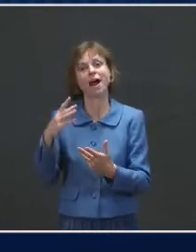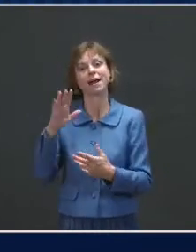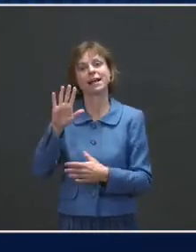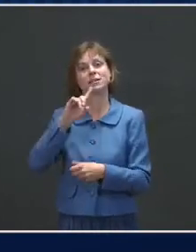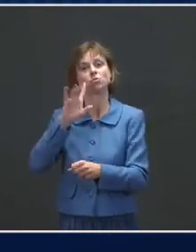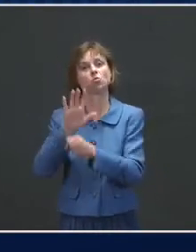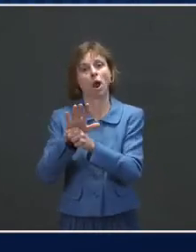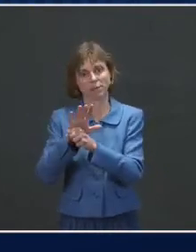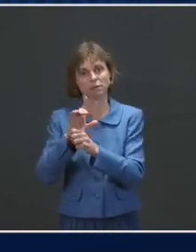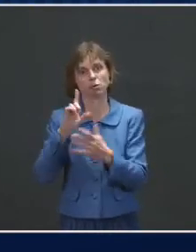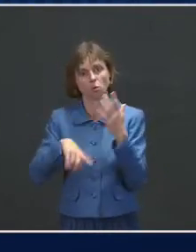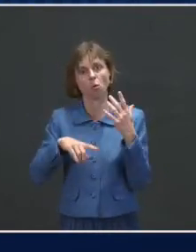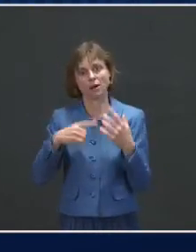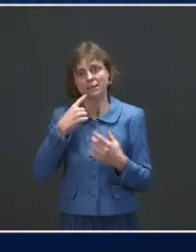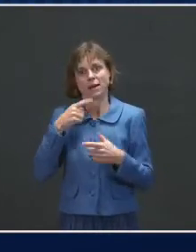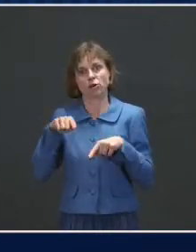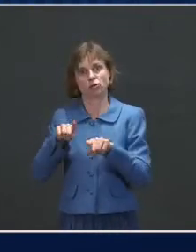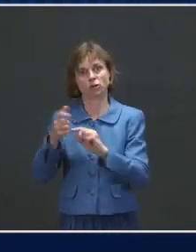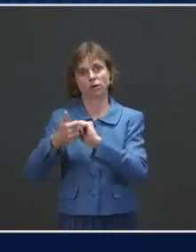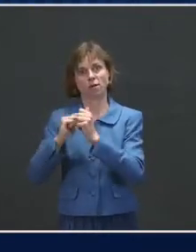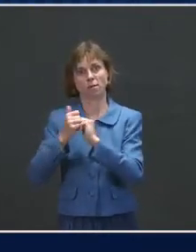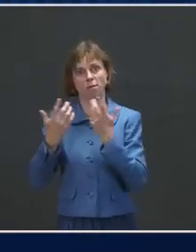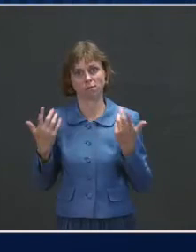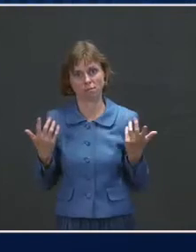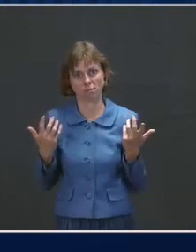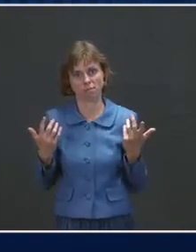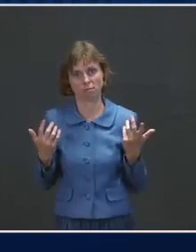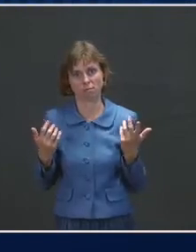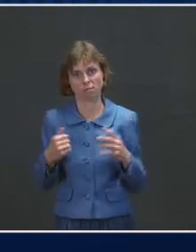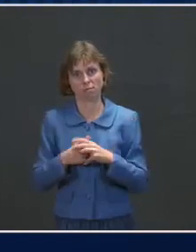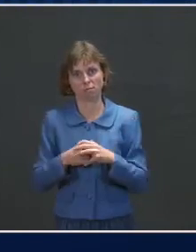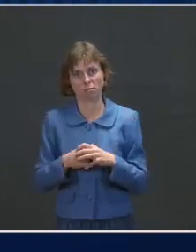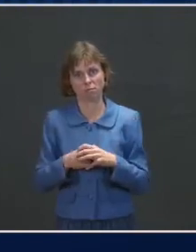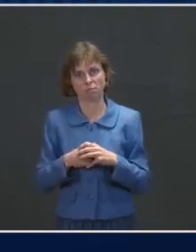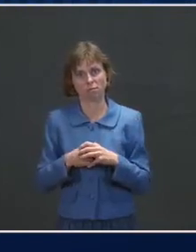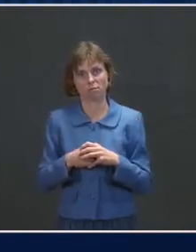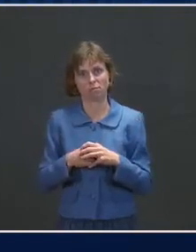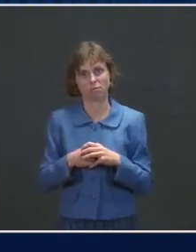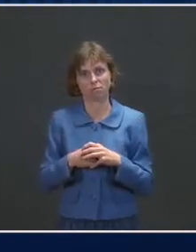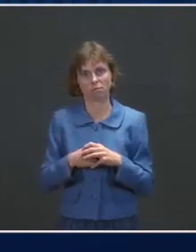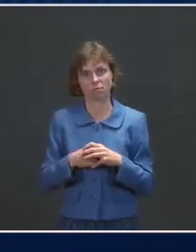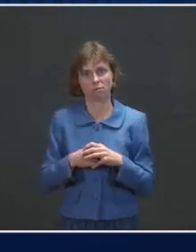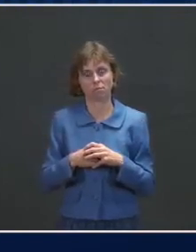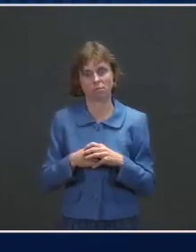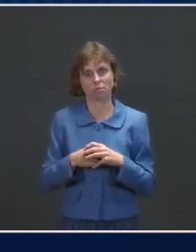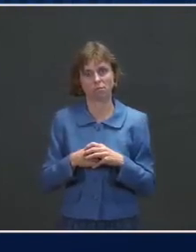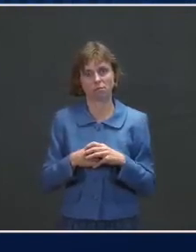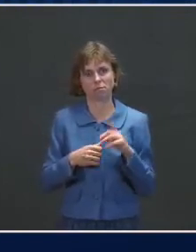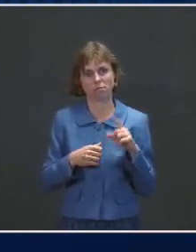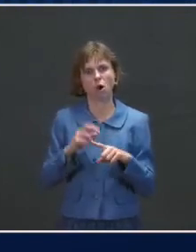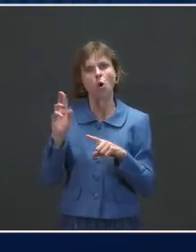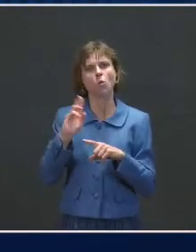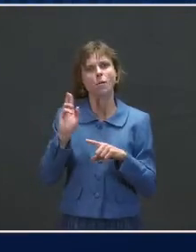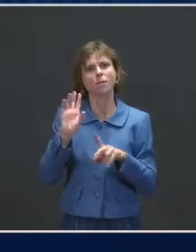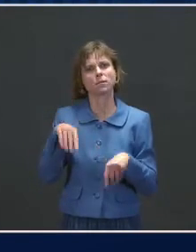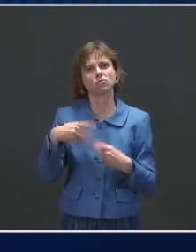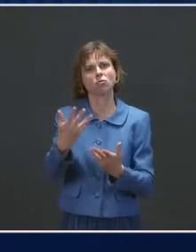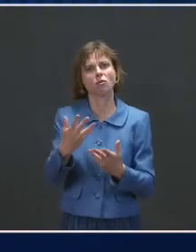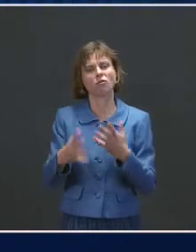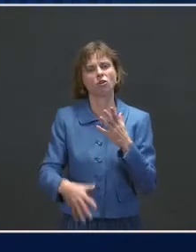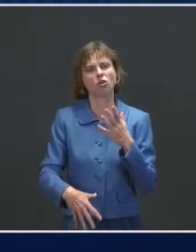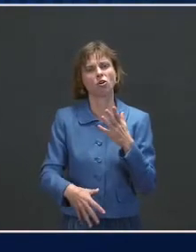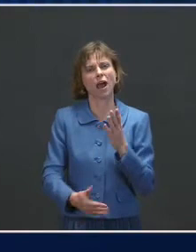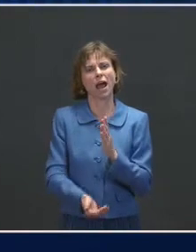keep his focus on in the weeks ahead. Go ahead. Oh, go ahead, Yamiche. Saying that the GOP can offer amendments, that doesn't mean that they